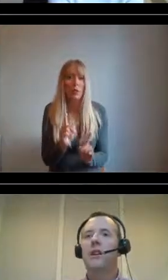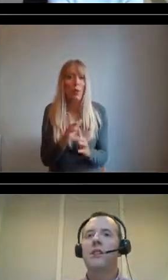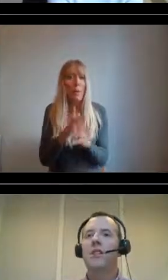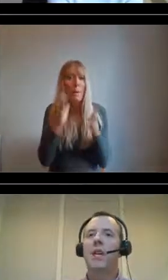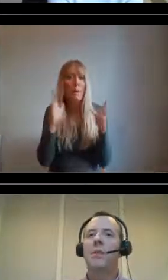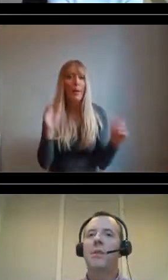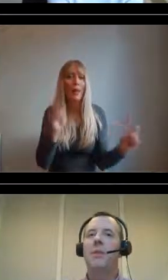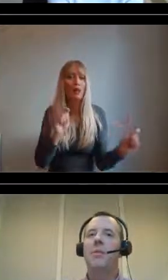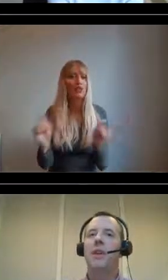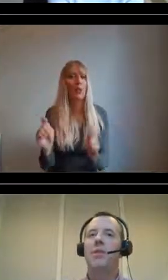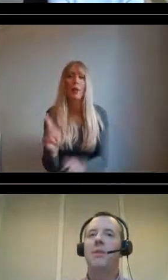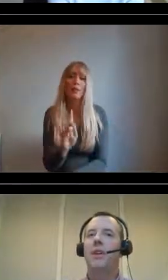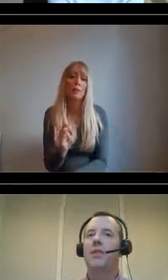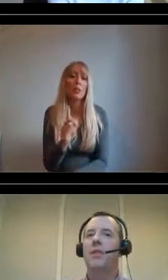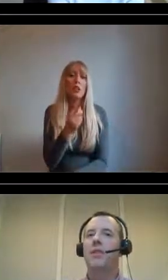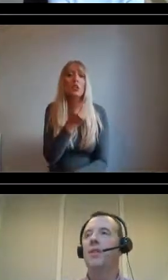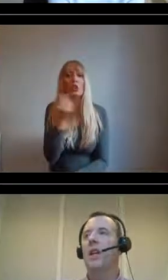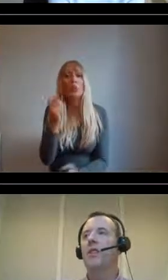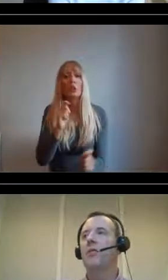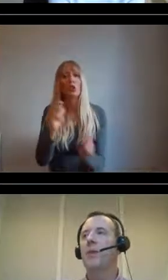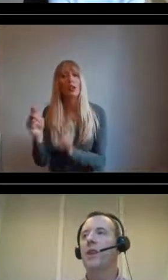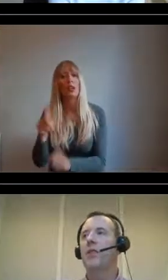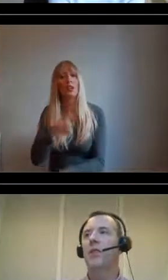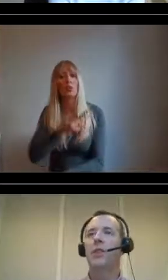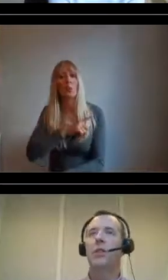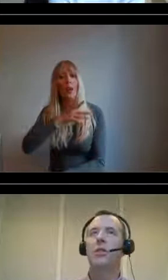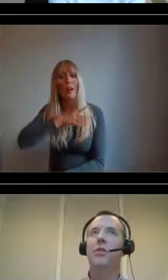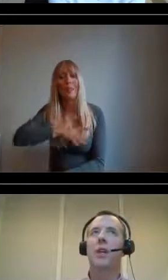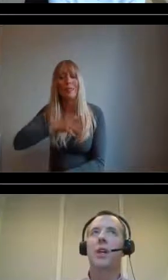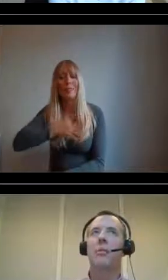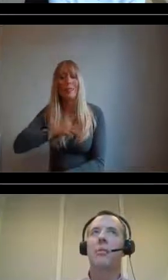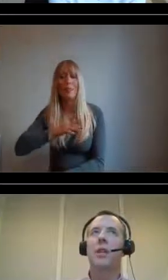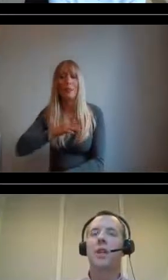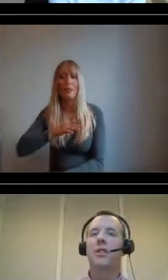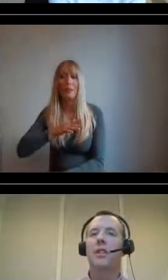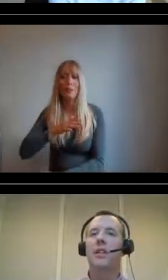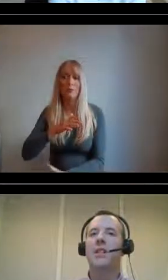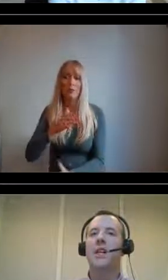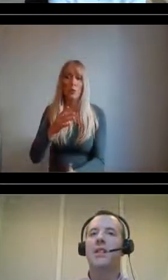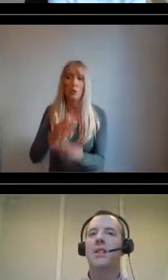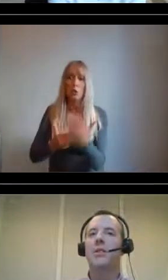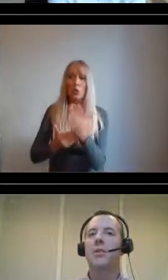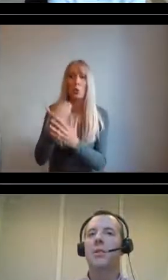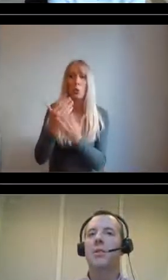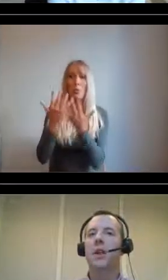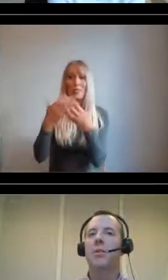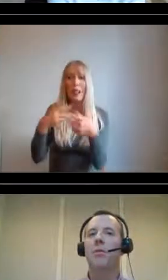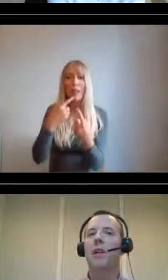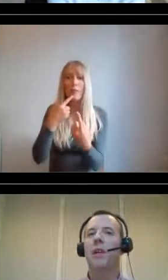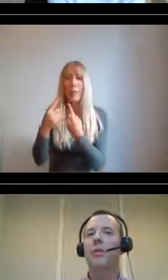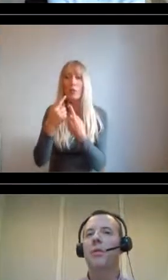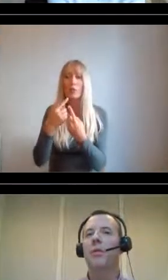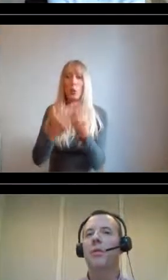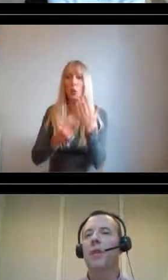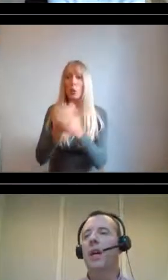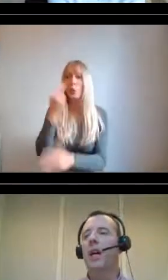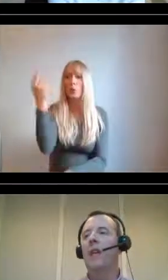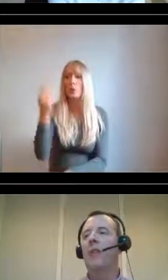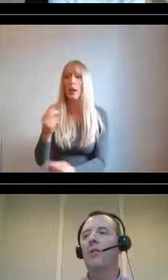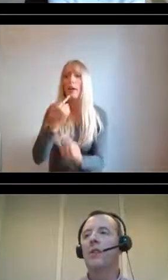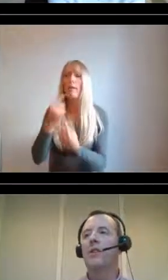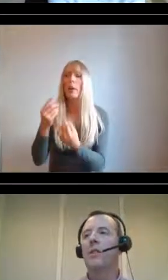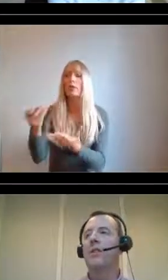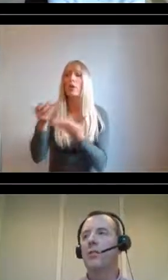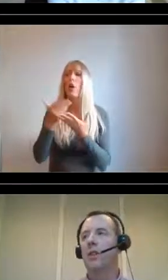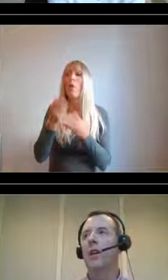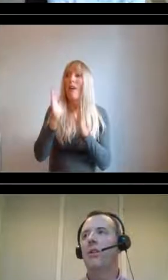Other changes have been made because we've had sort of new technical information or new design data that's become available,